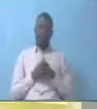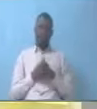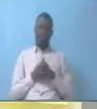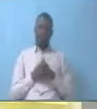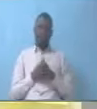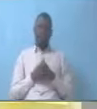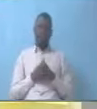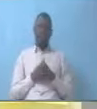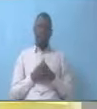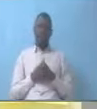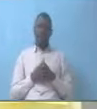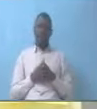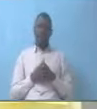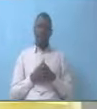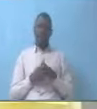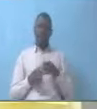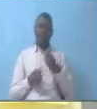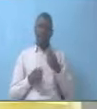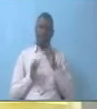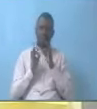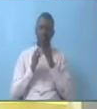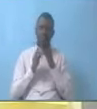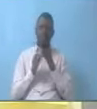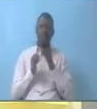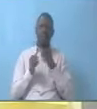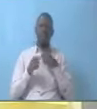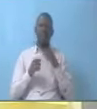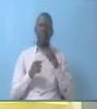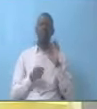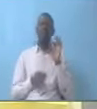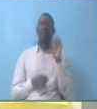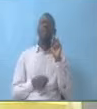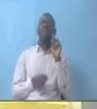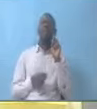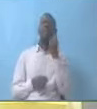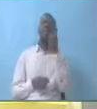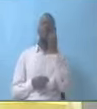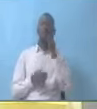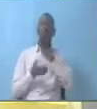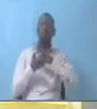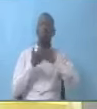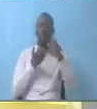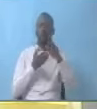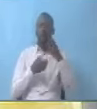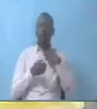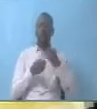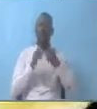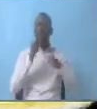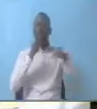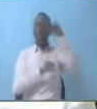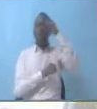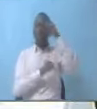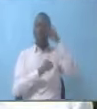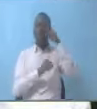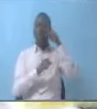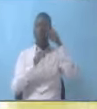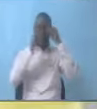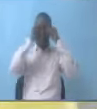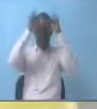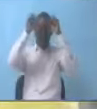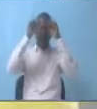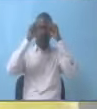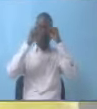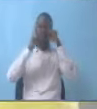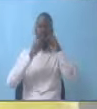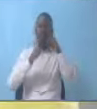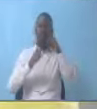I refer to the very first few weeks where senior government officials were put in trucks and being driven